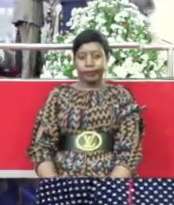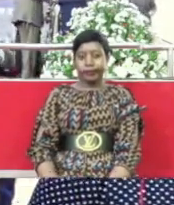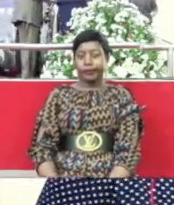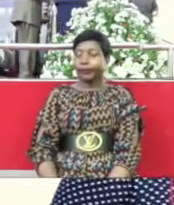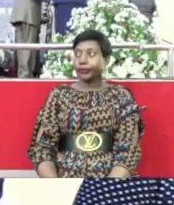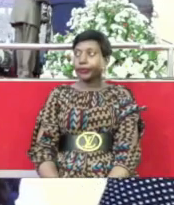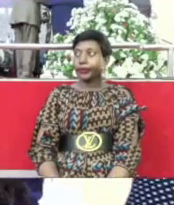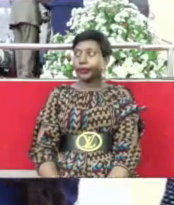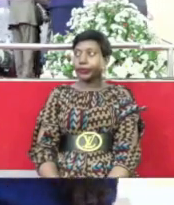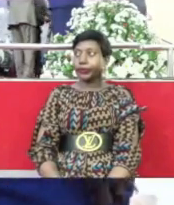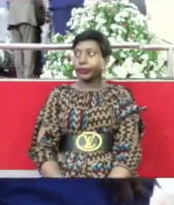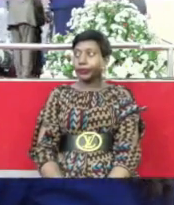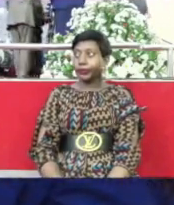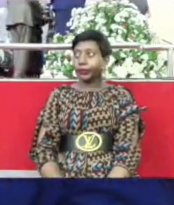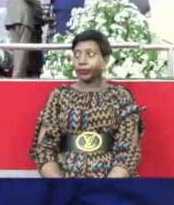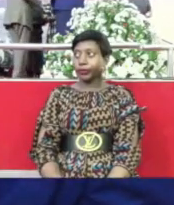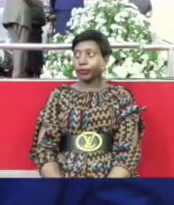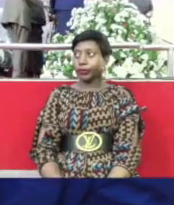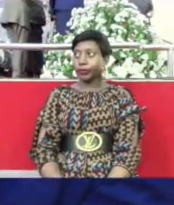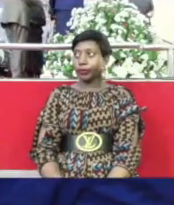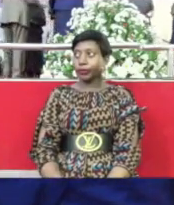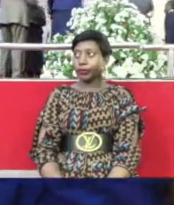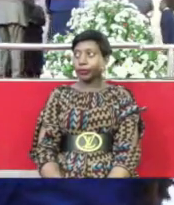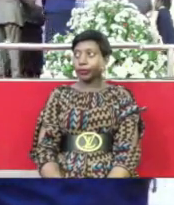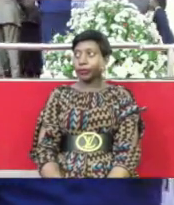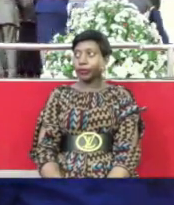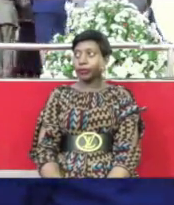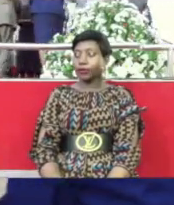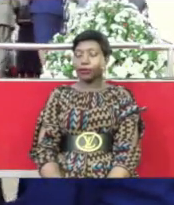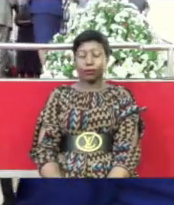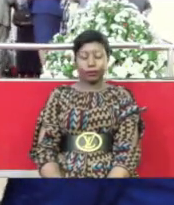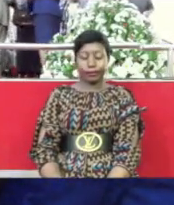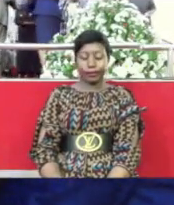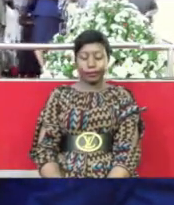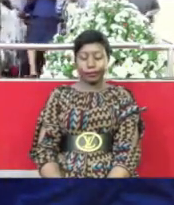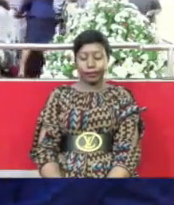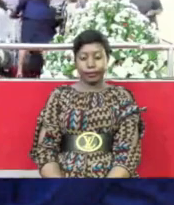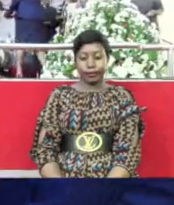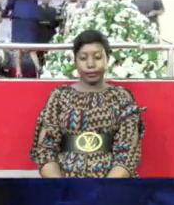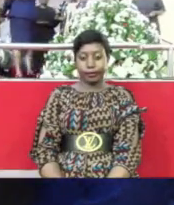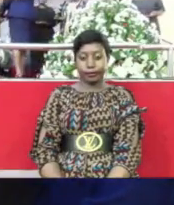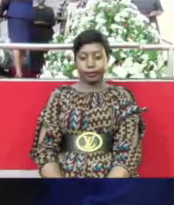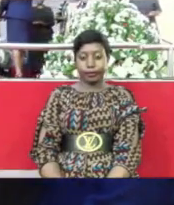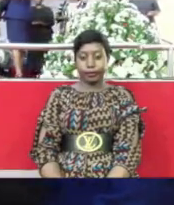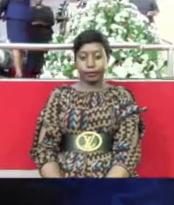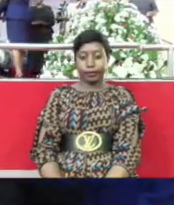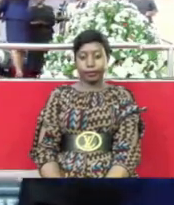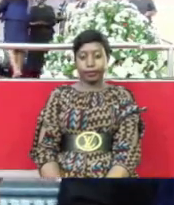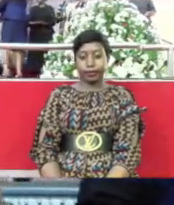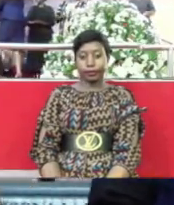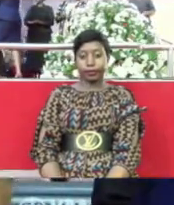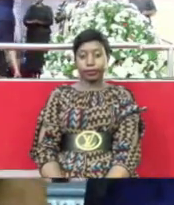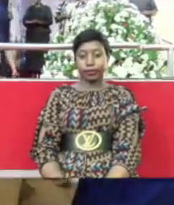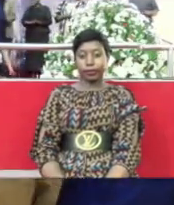scared. In the name of the Lord. Receive this anointing. And as you anoint others, may they receive the same grace of not